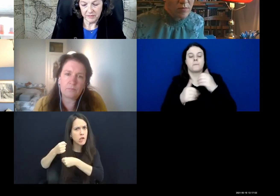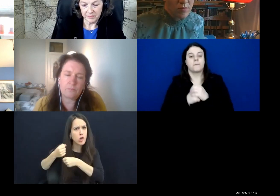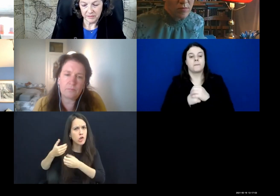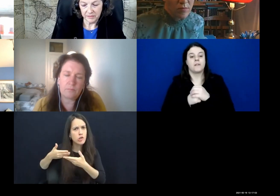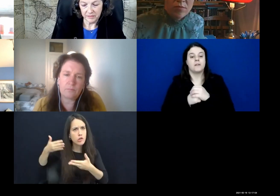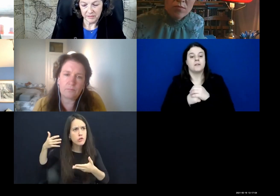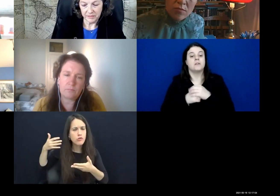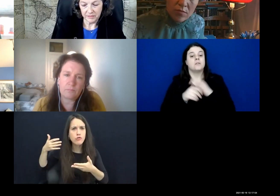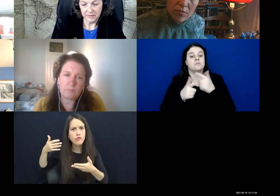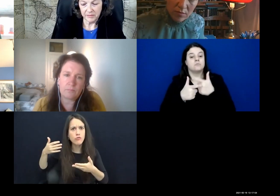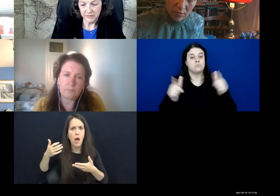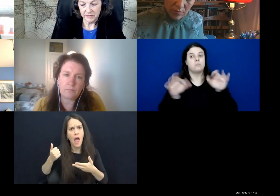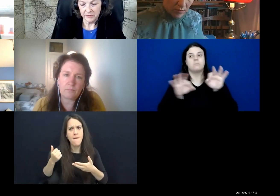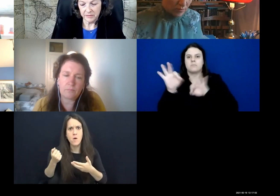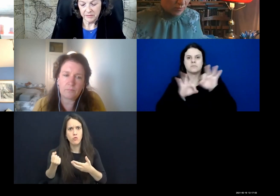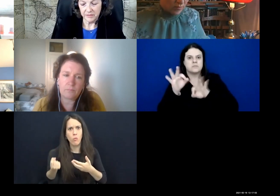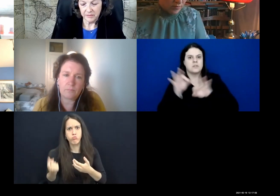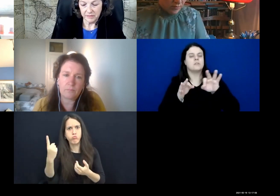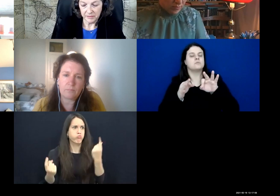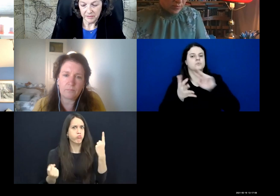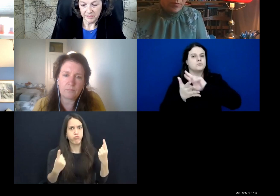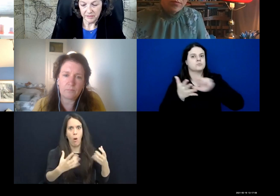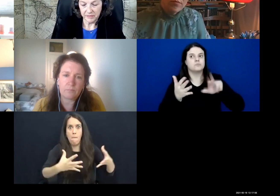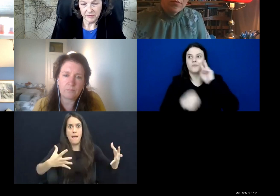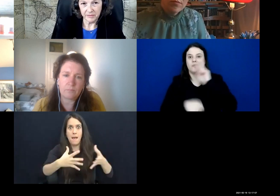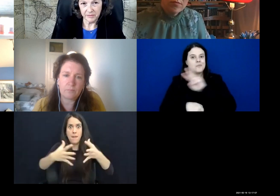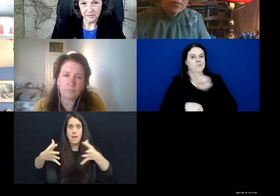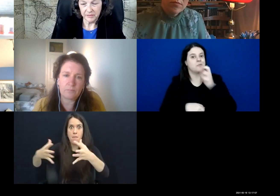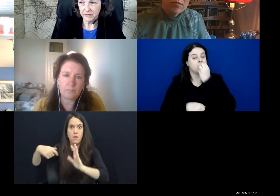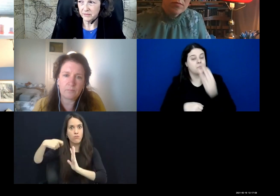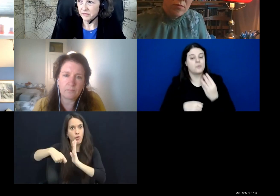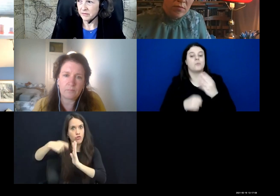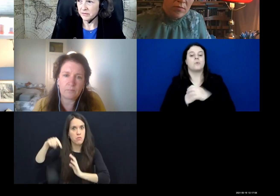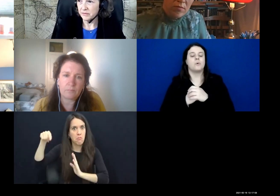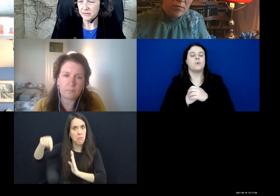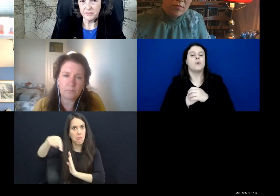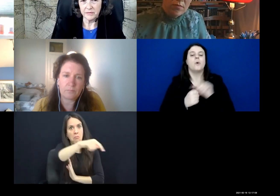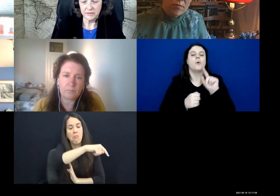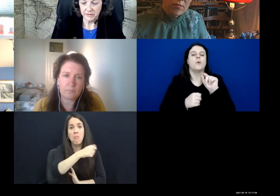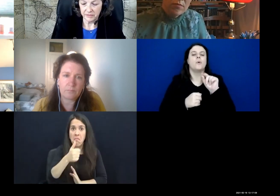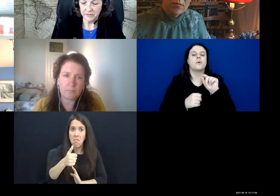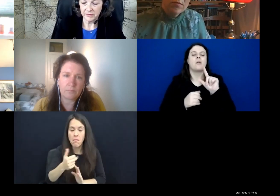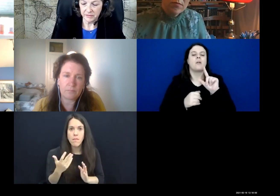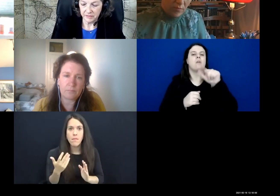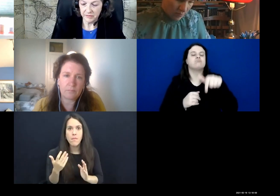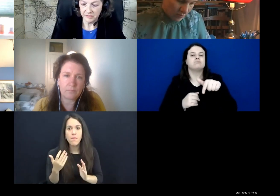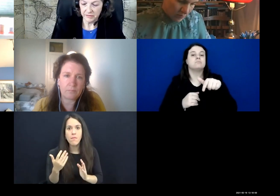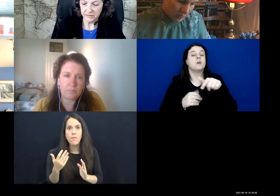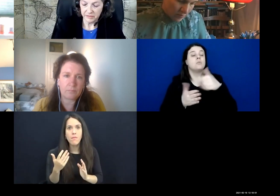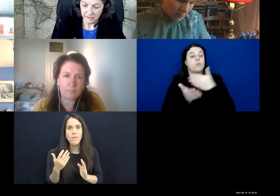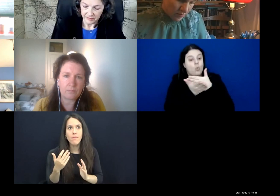large projects, and that's good to see, and not coming in as afterwards, but in there from the